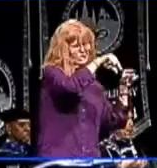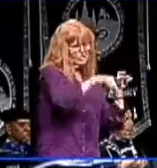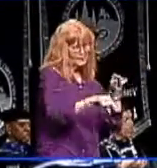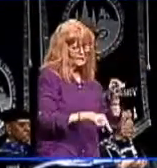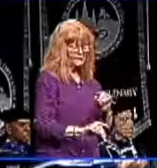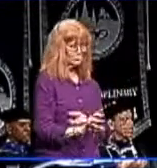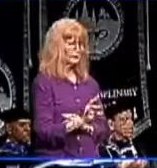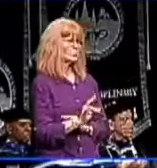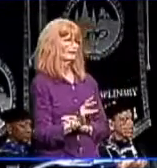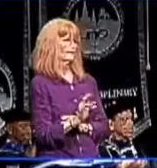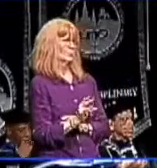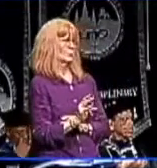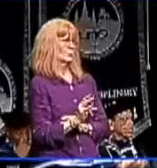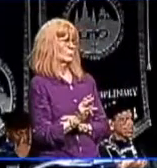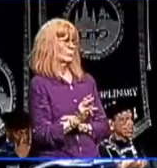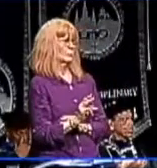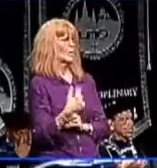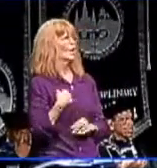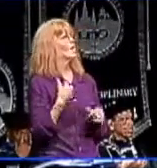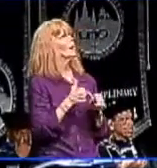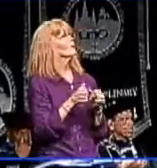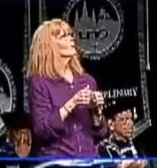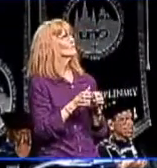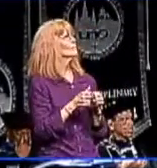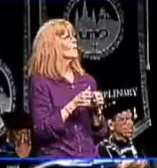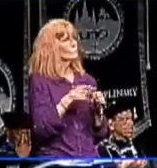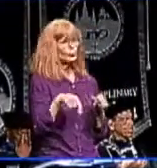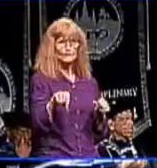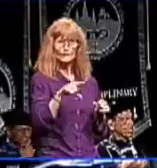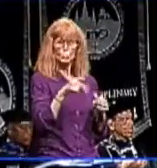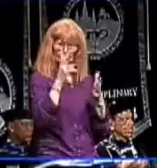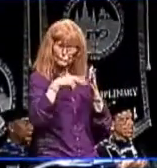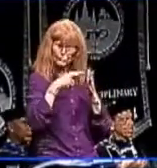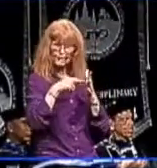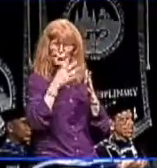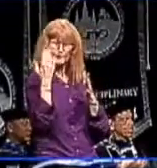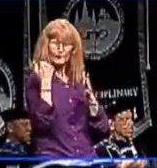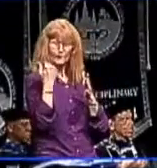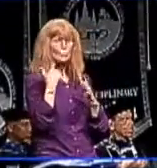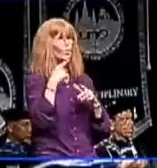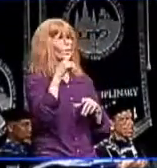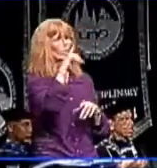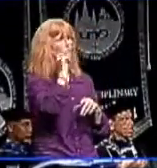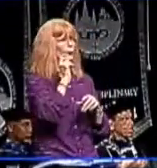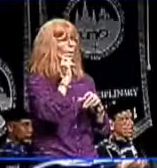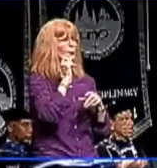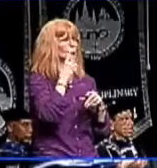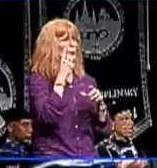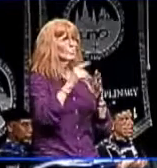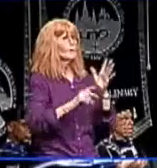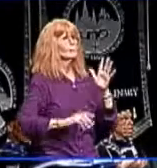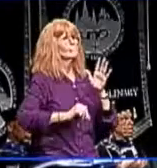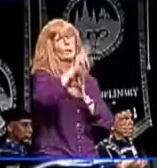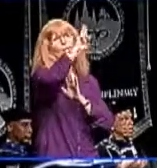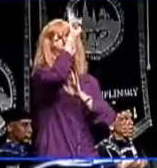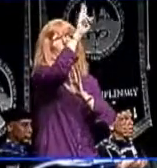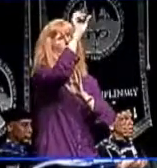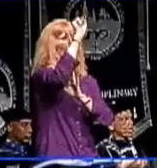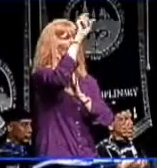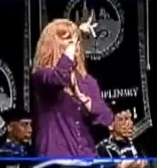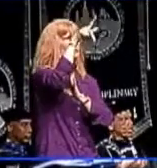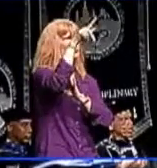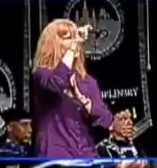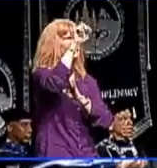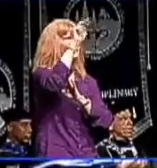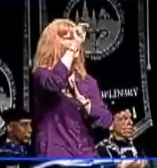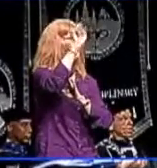17. I'm reminded, and those of you who read about it, when Russia put up its Sputnik, John F. Kennedy